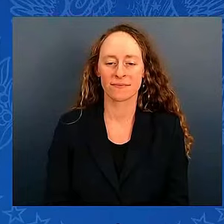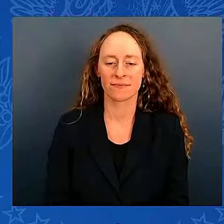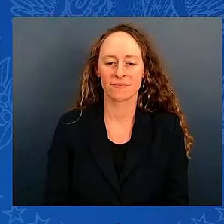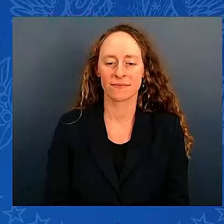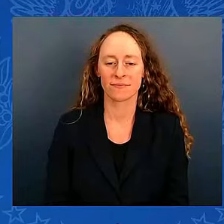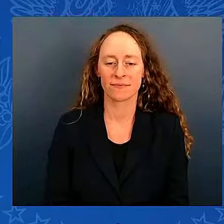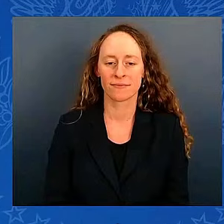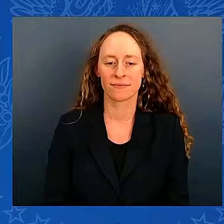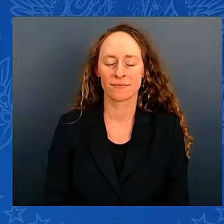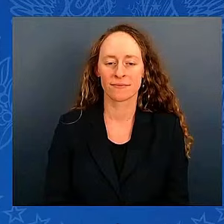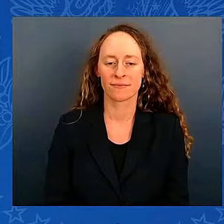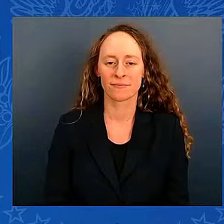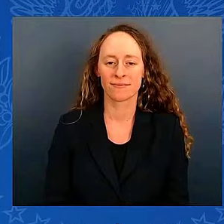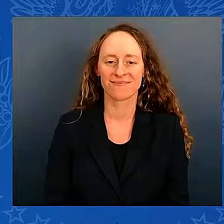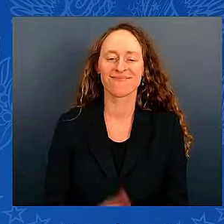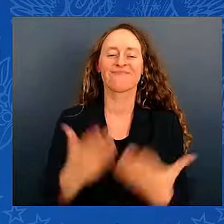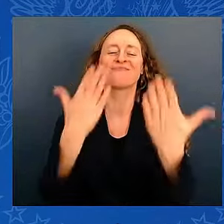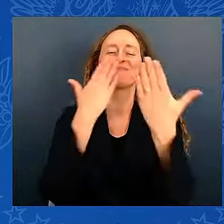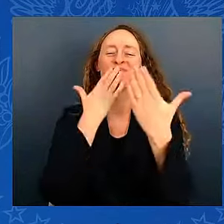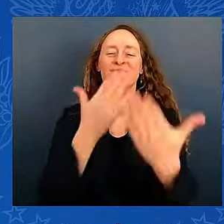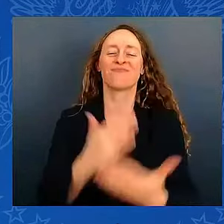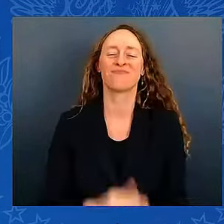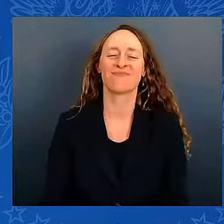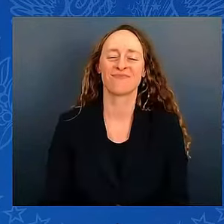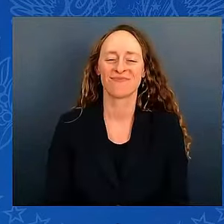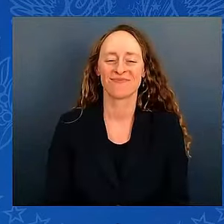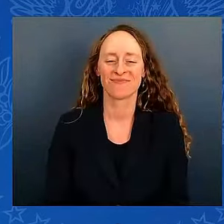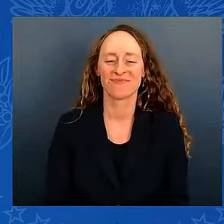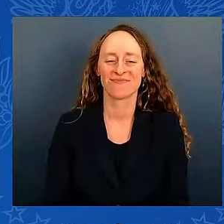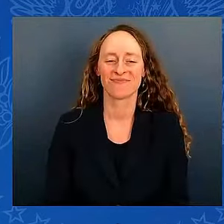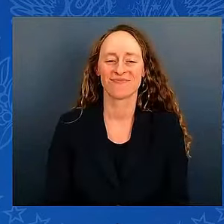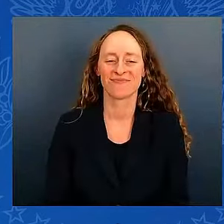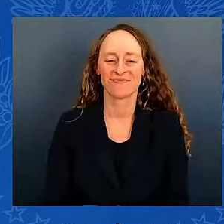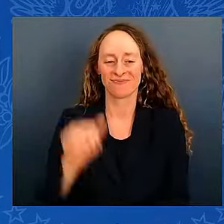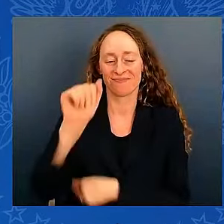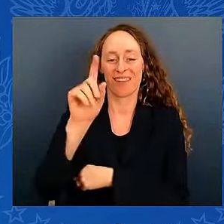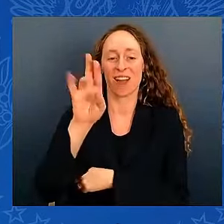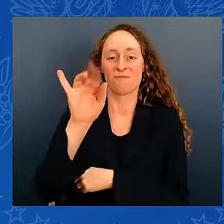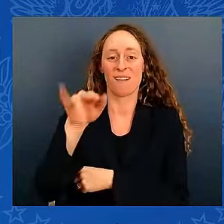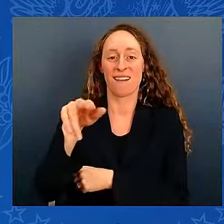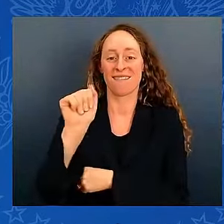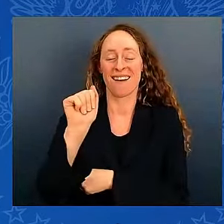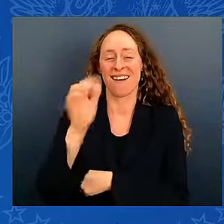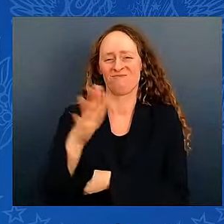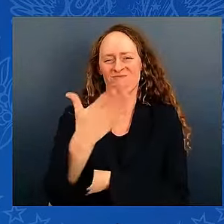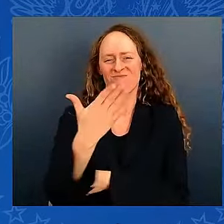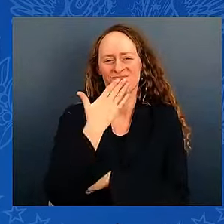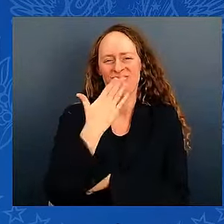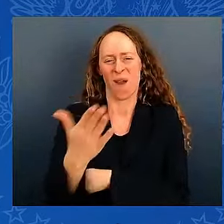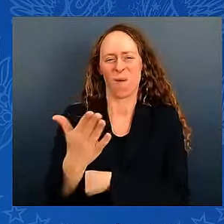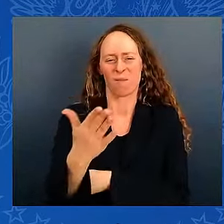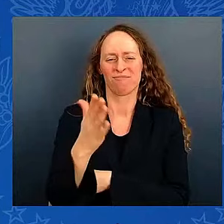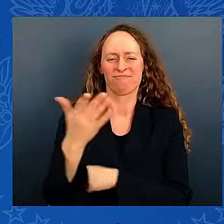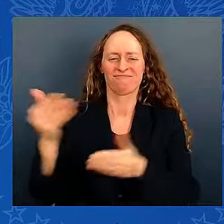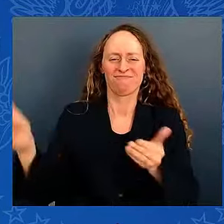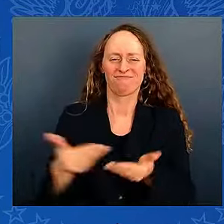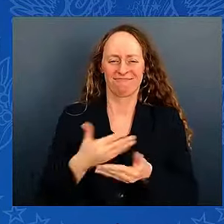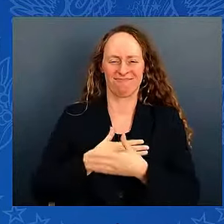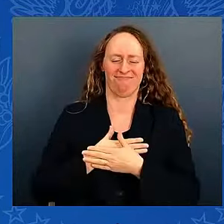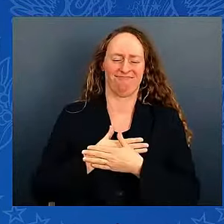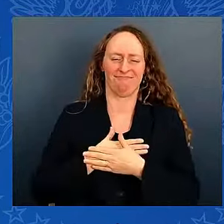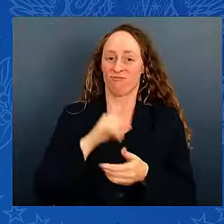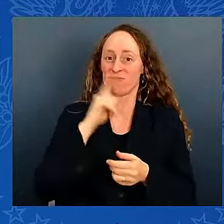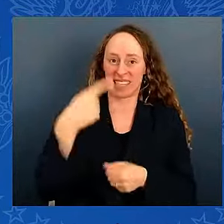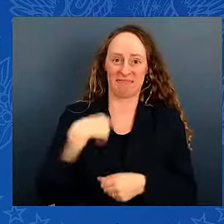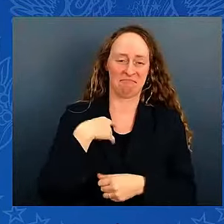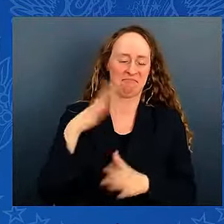Thank you. And Adrina, thank you for that introduction. What an impressive young woman you are. I see incredible athletes